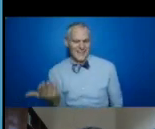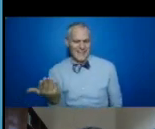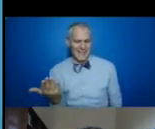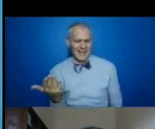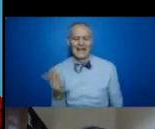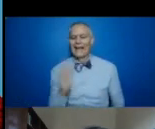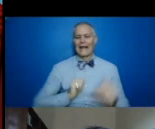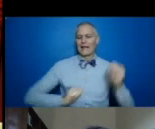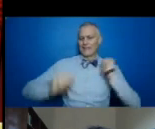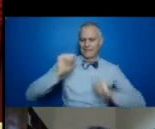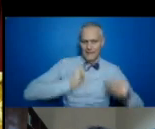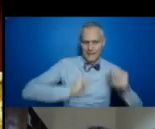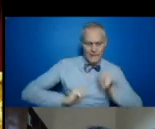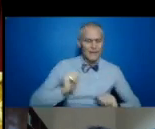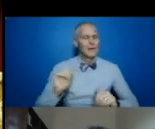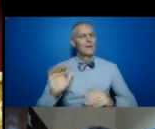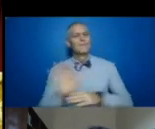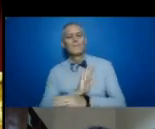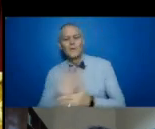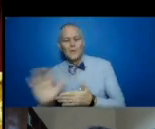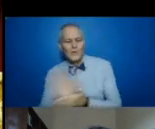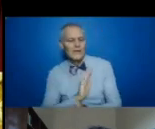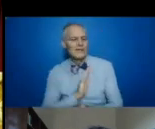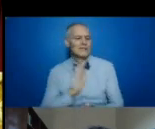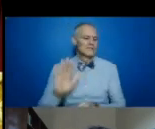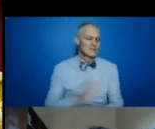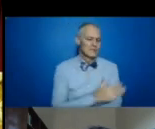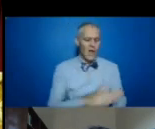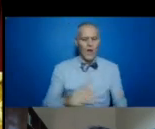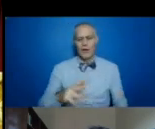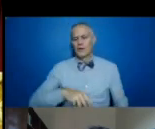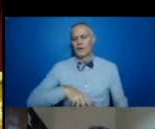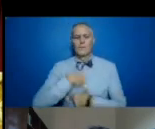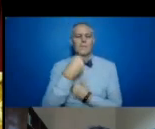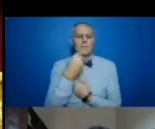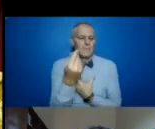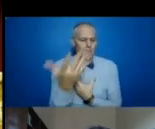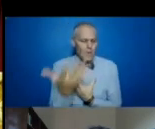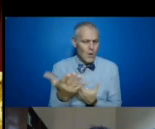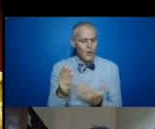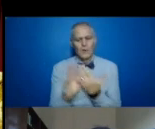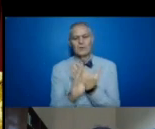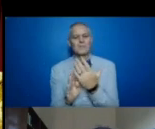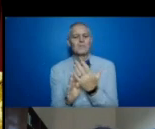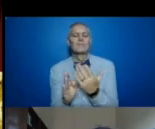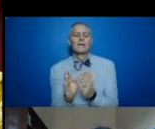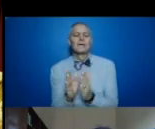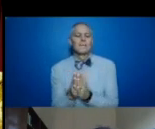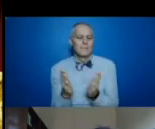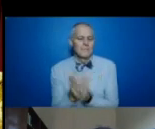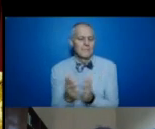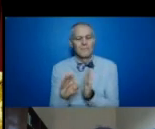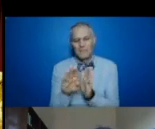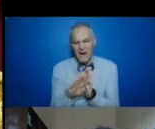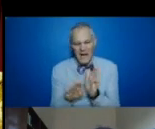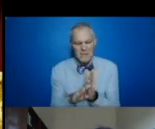theater, a movie, a song, a piece of poetry, or sometimes scripture, a fairy tale, or a piece of